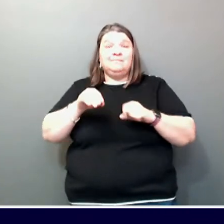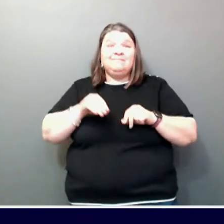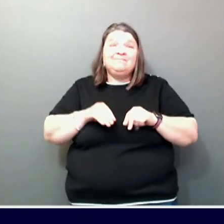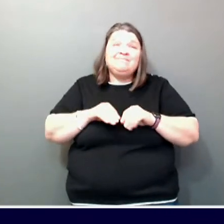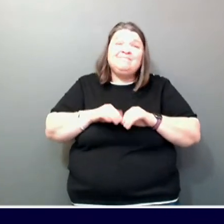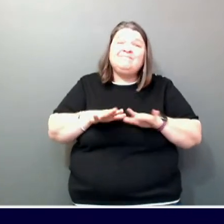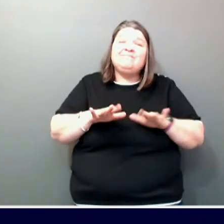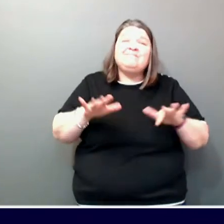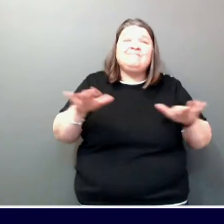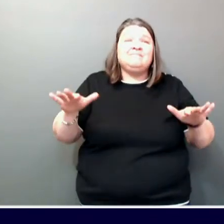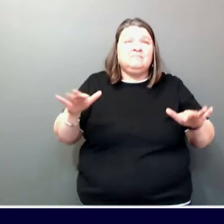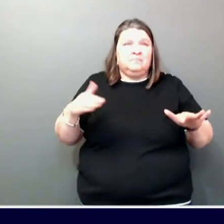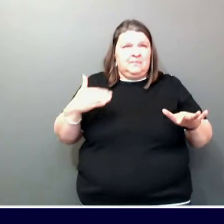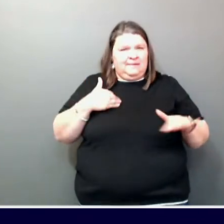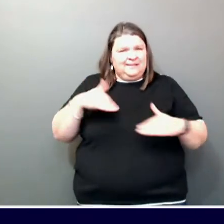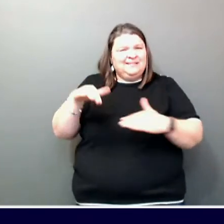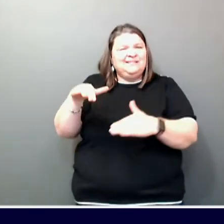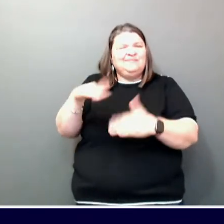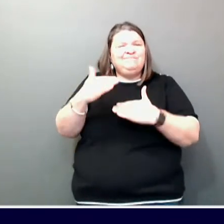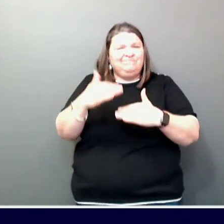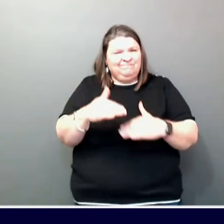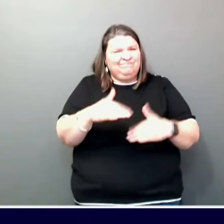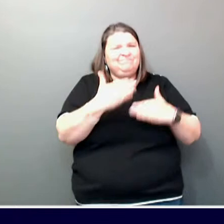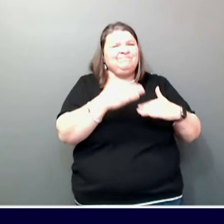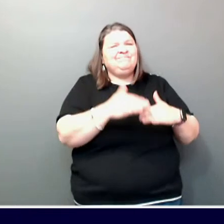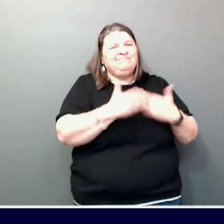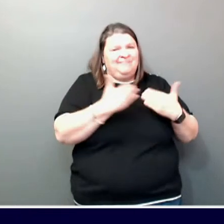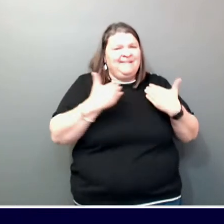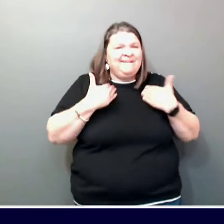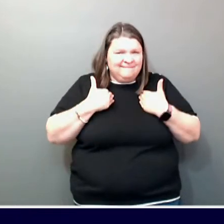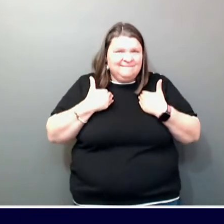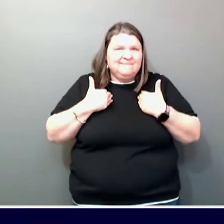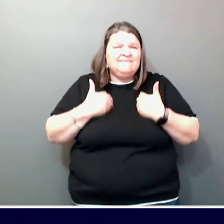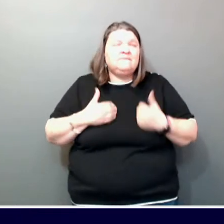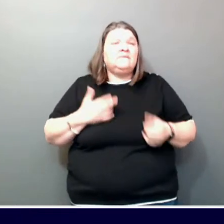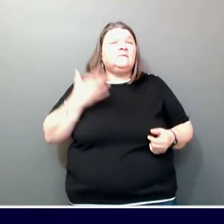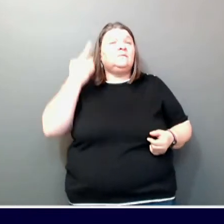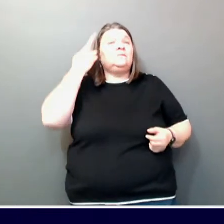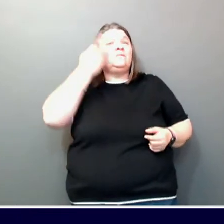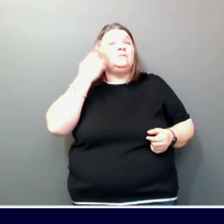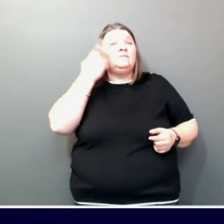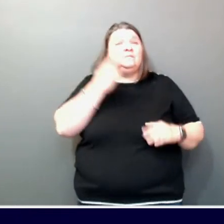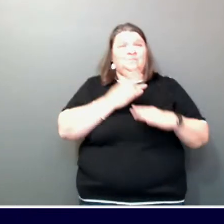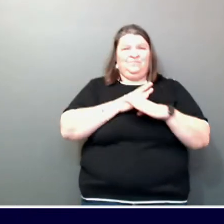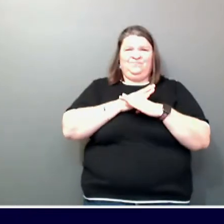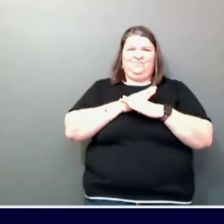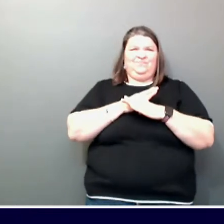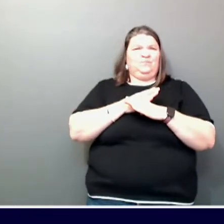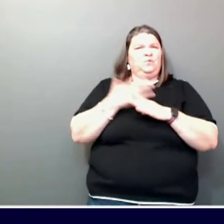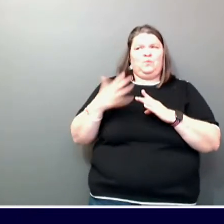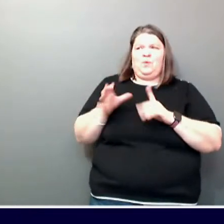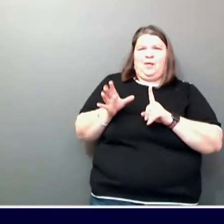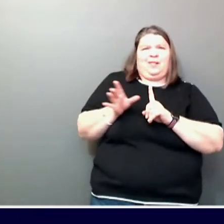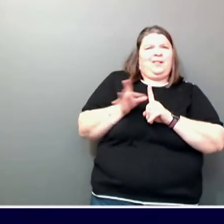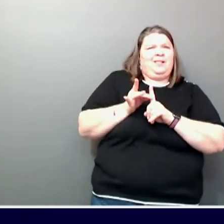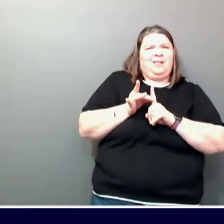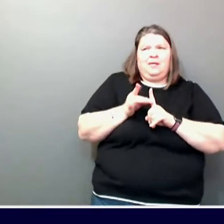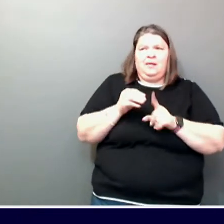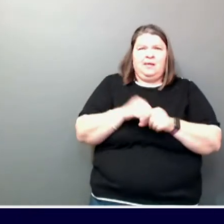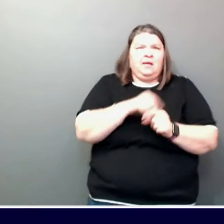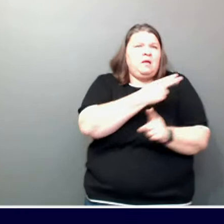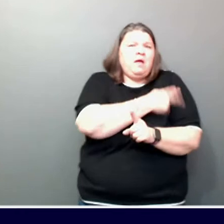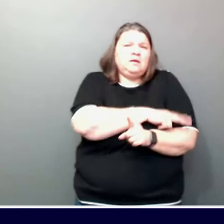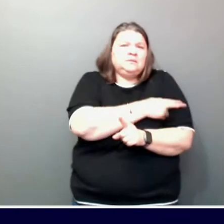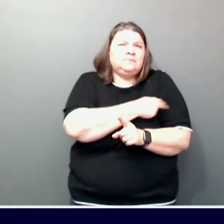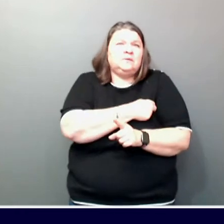of visitation in rare circumstances for infection control. But I do think that now that we are in this phase, such restrictions